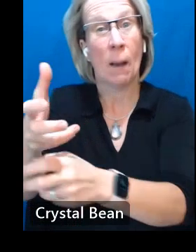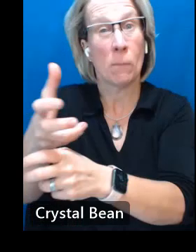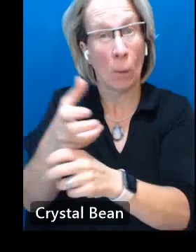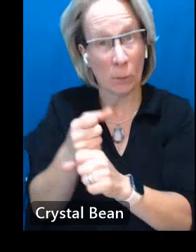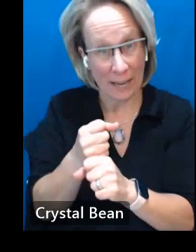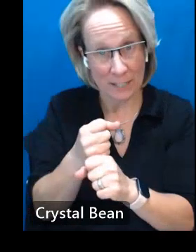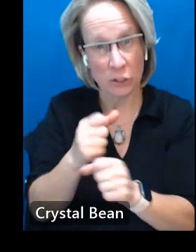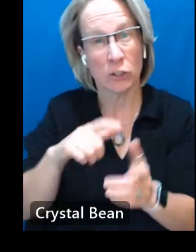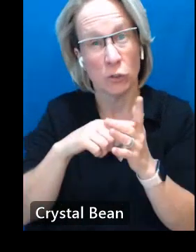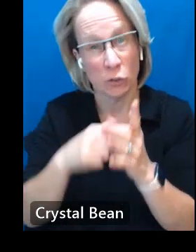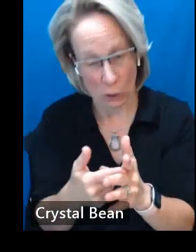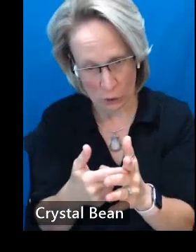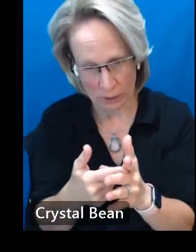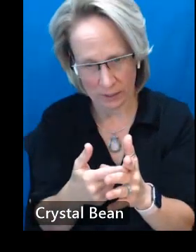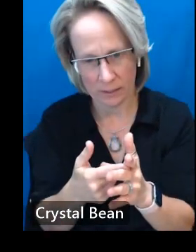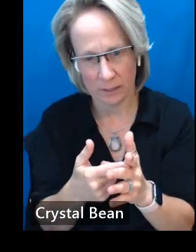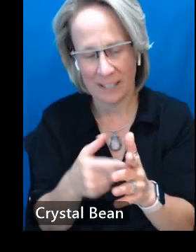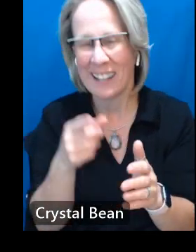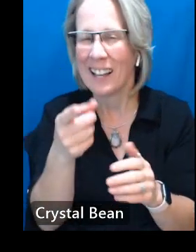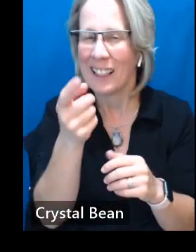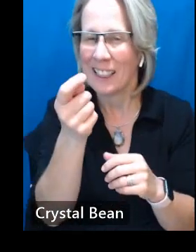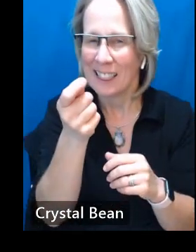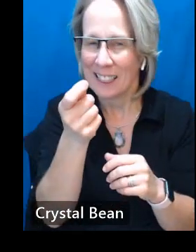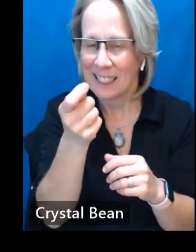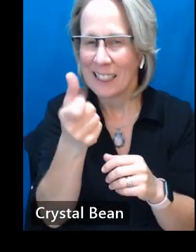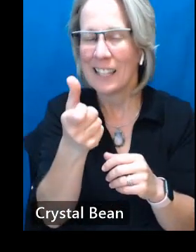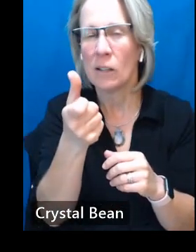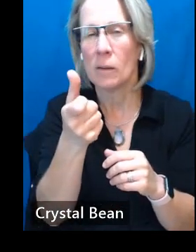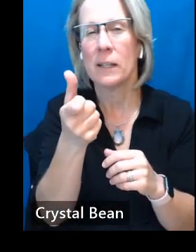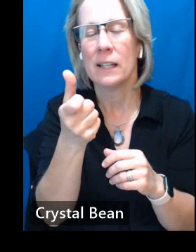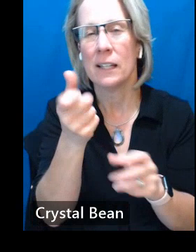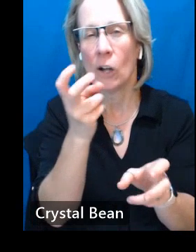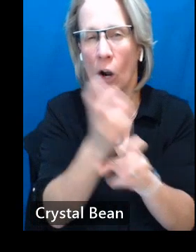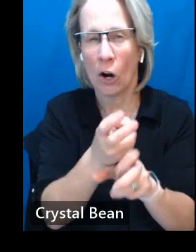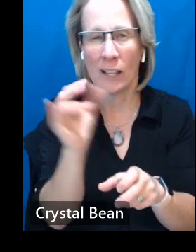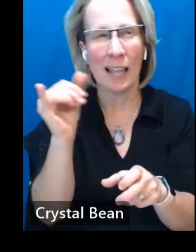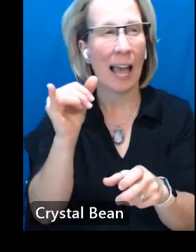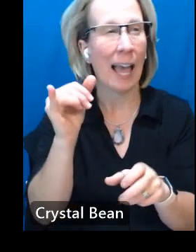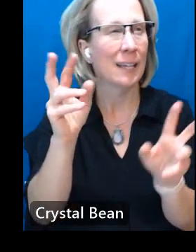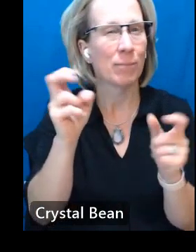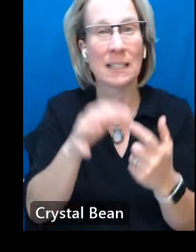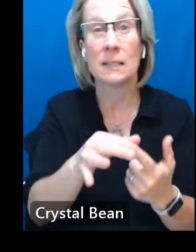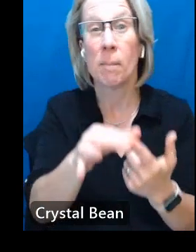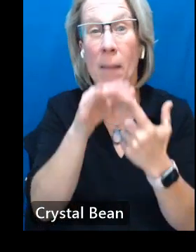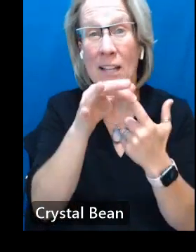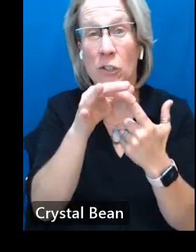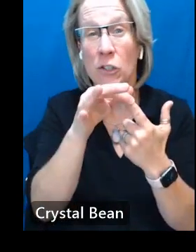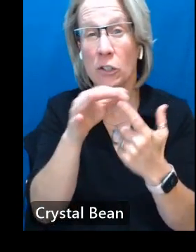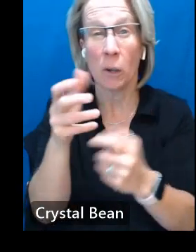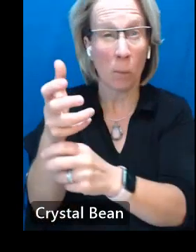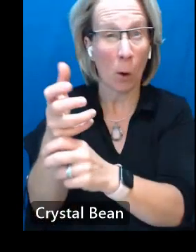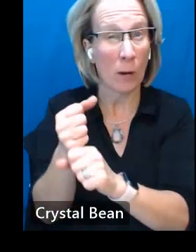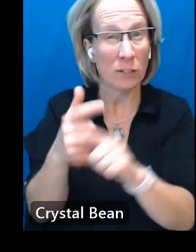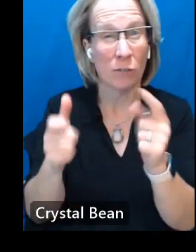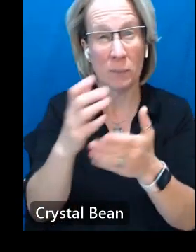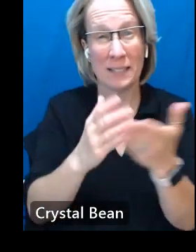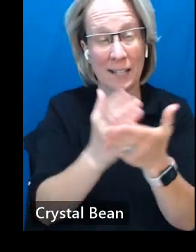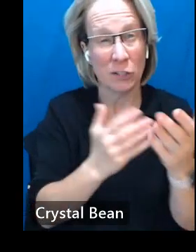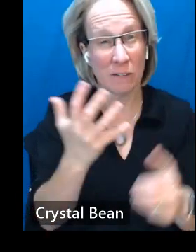tricky because most of these appropriations, or a lot of them, like special appropriations from Section 5,